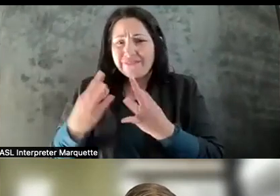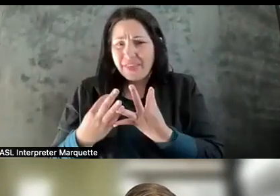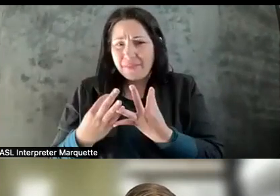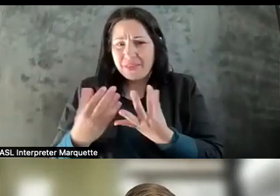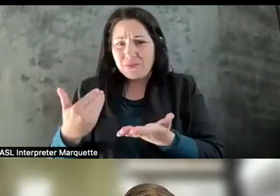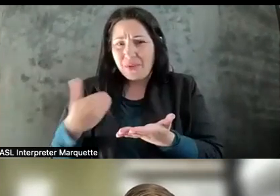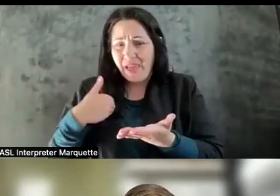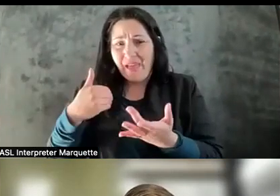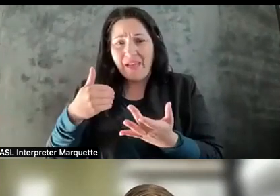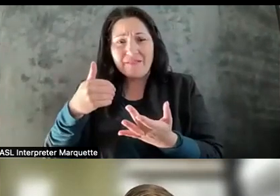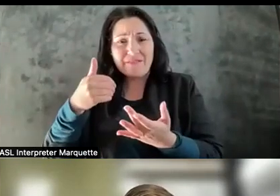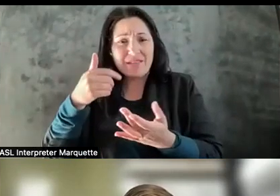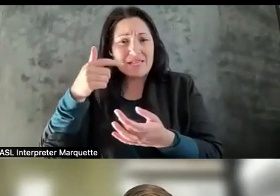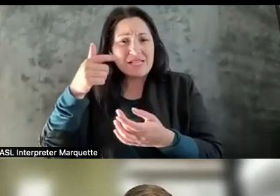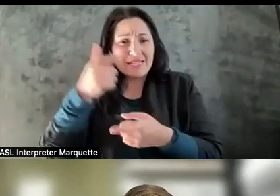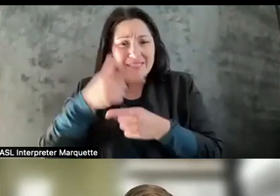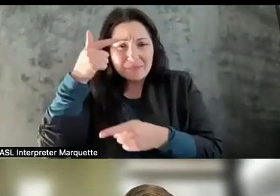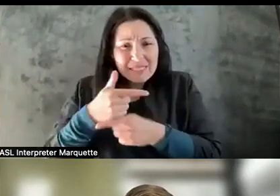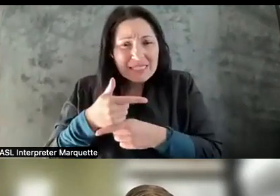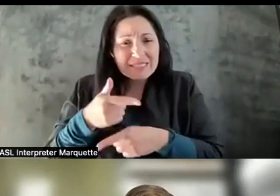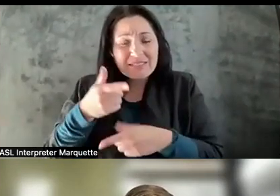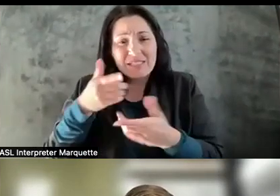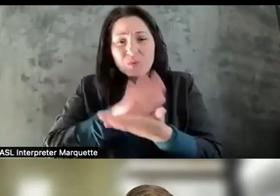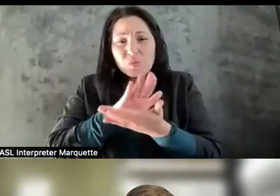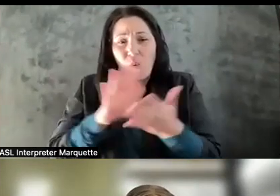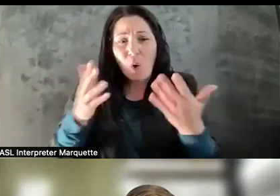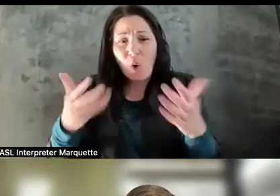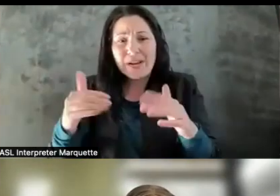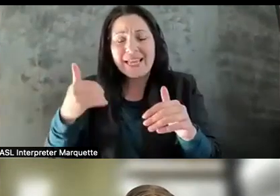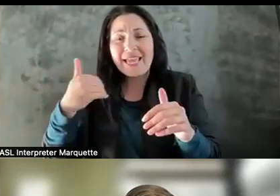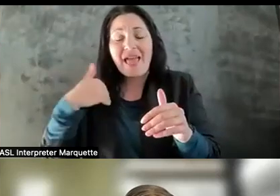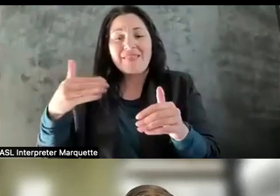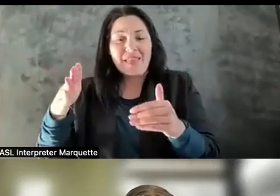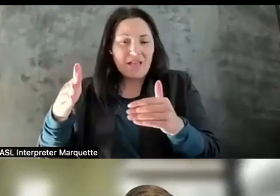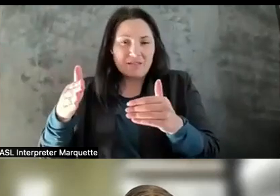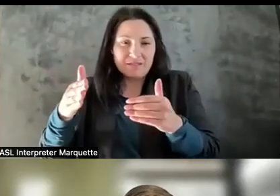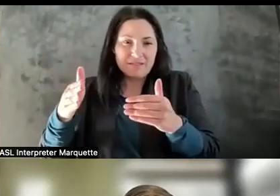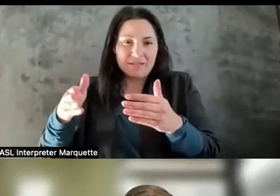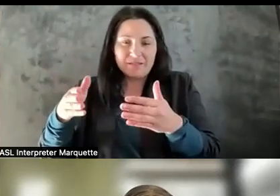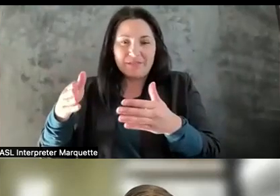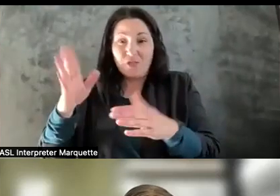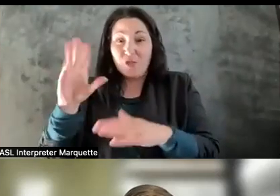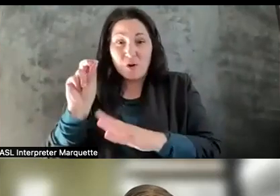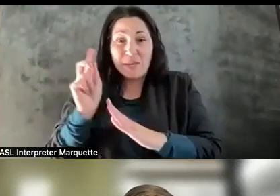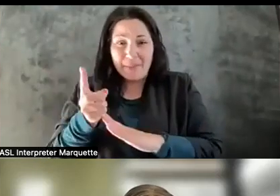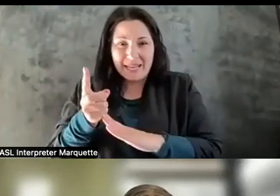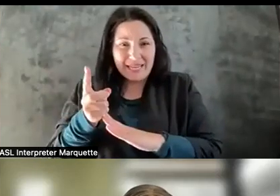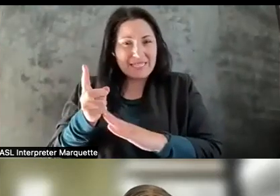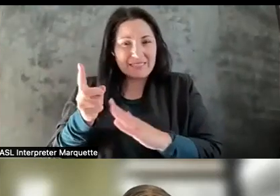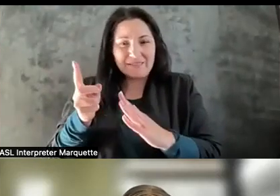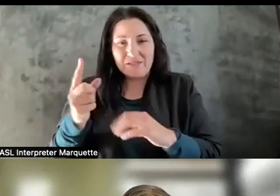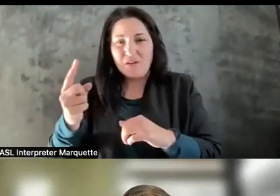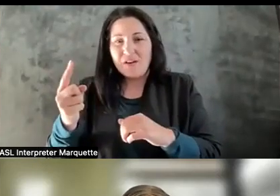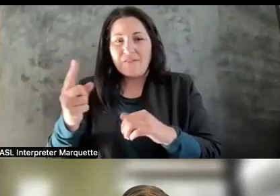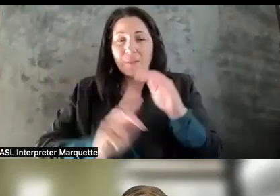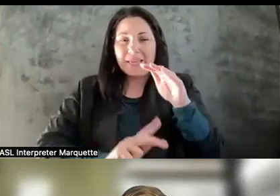have siblings in school and who have a release time that's later. So there's a half an hour difference in some cases